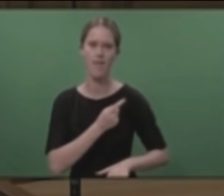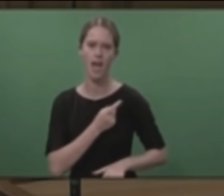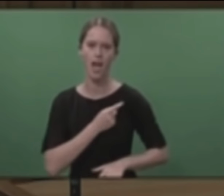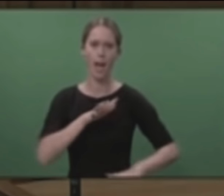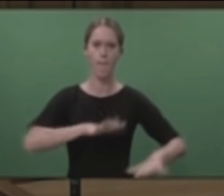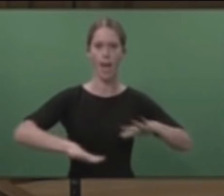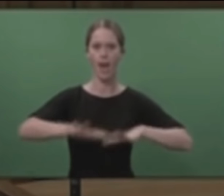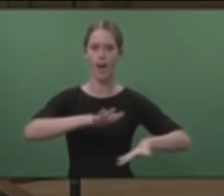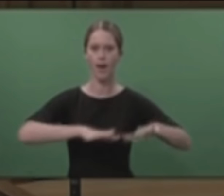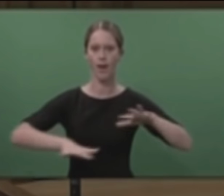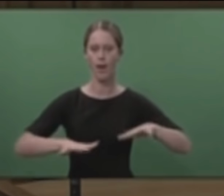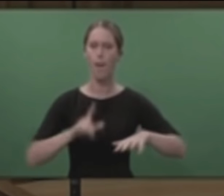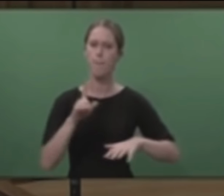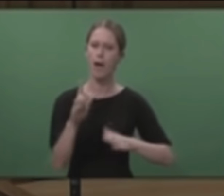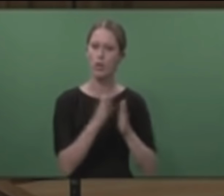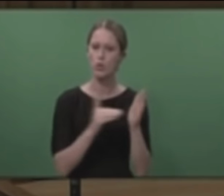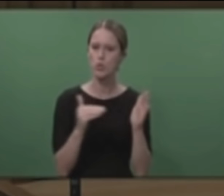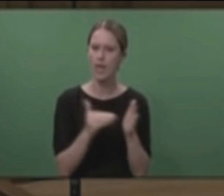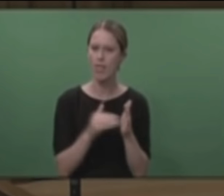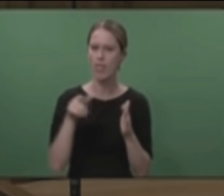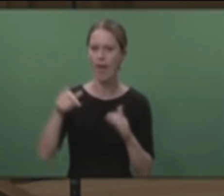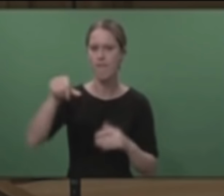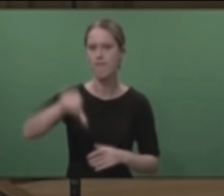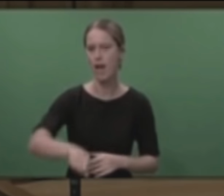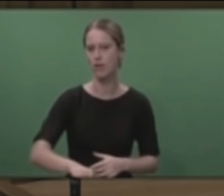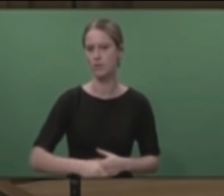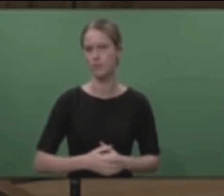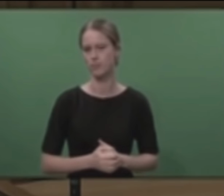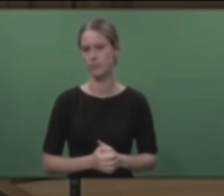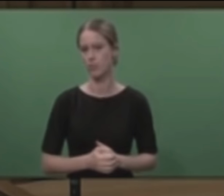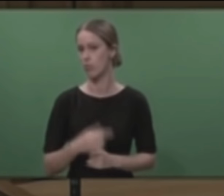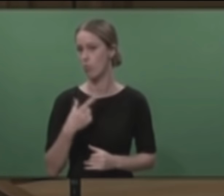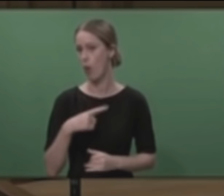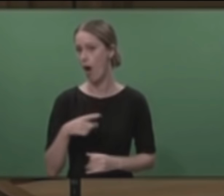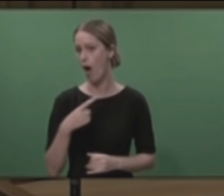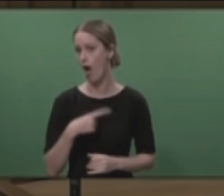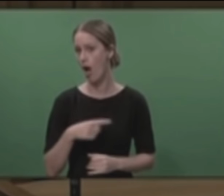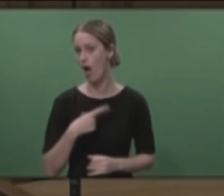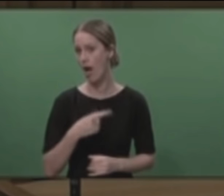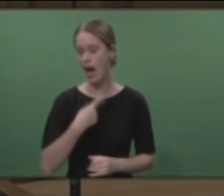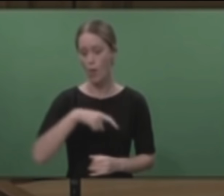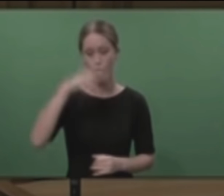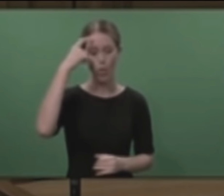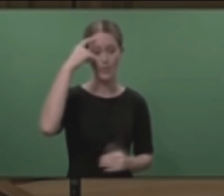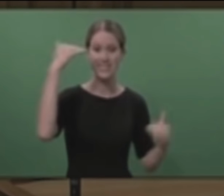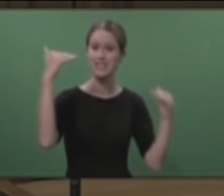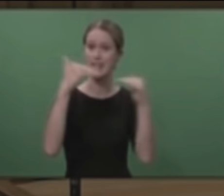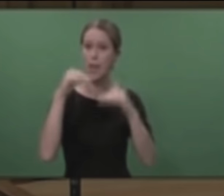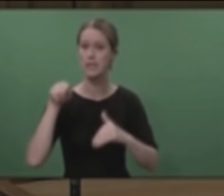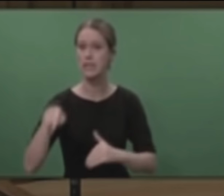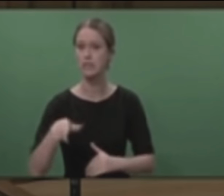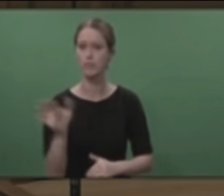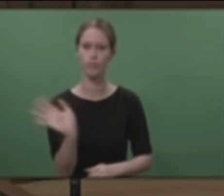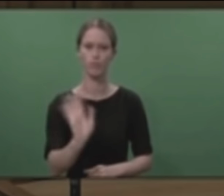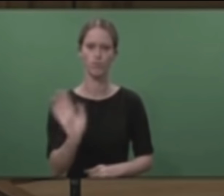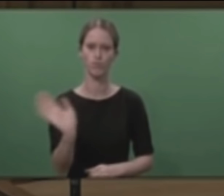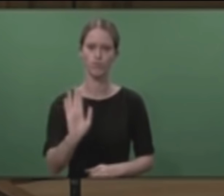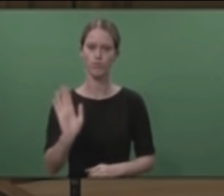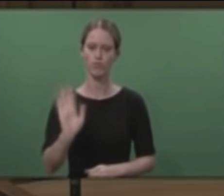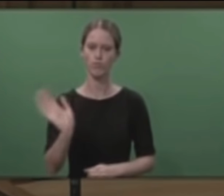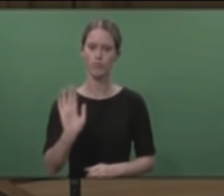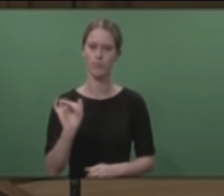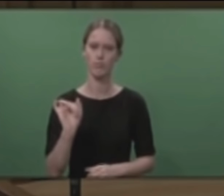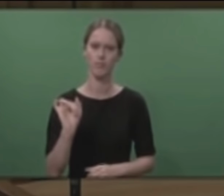panic. But in New Zealand, it has failed. It has failed because our thoughts are not the terrorist's thoughts, and his